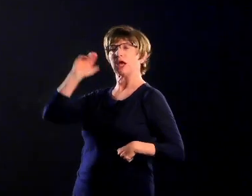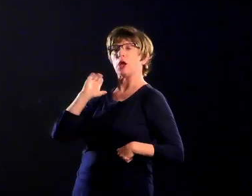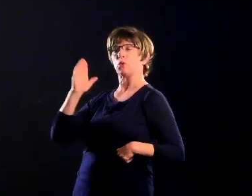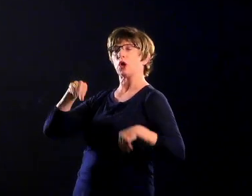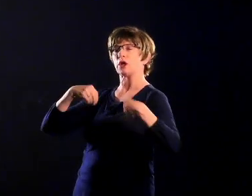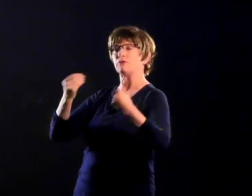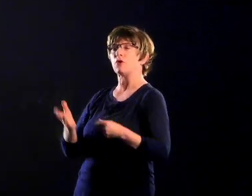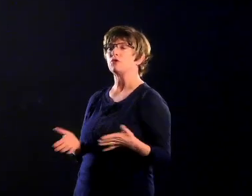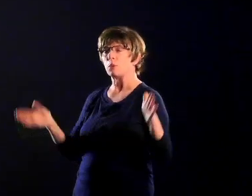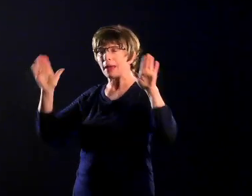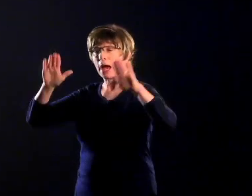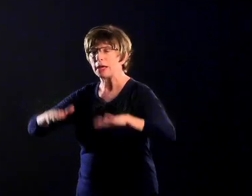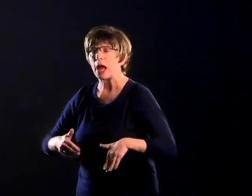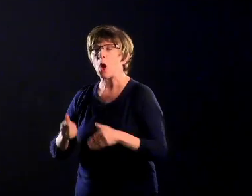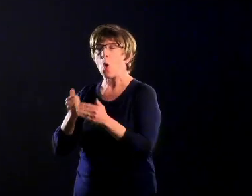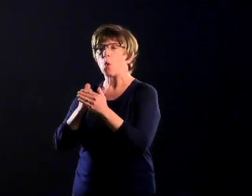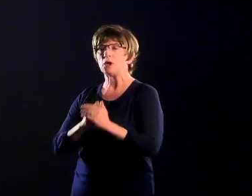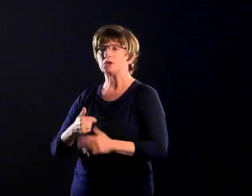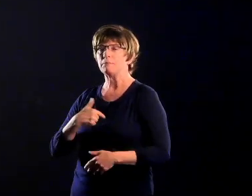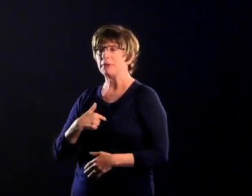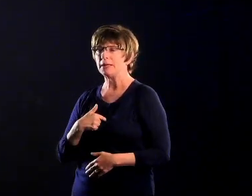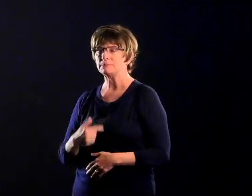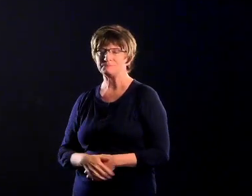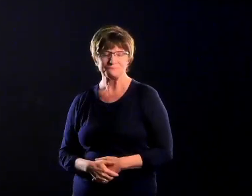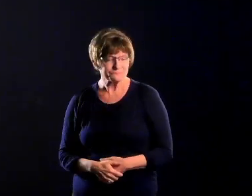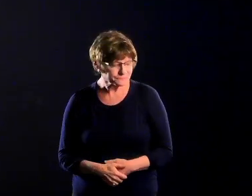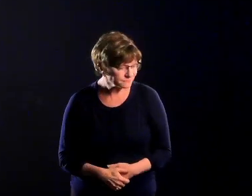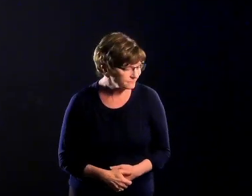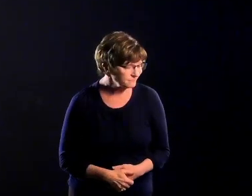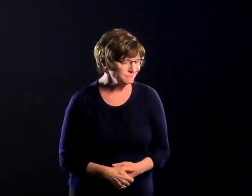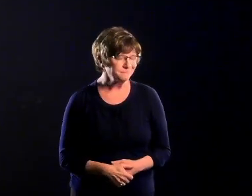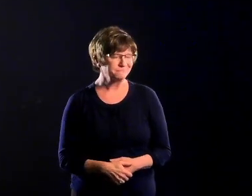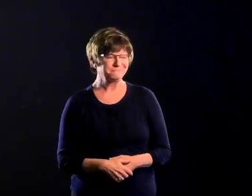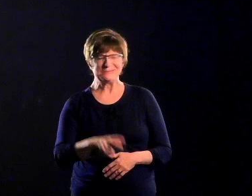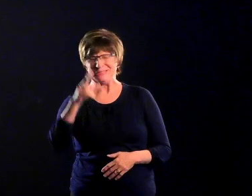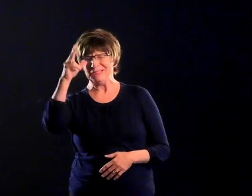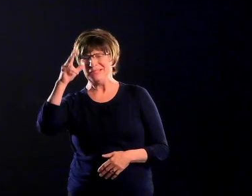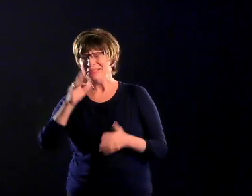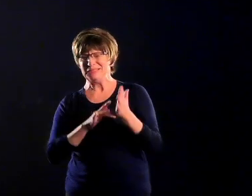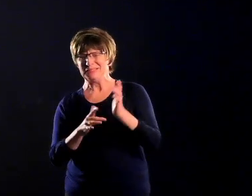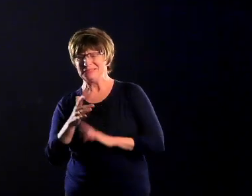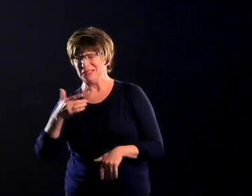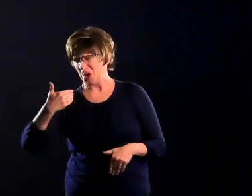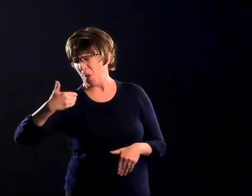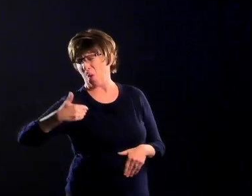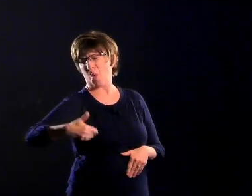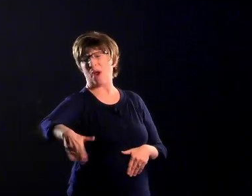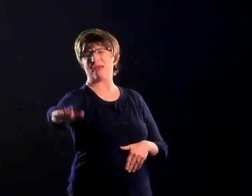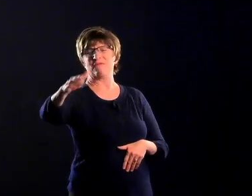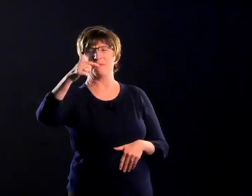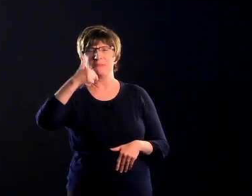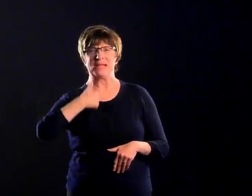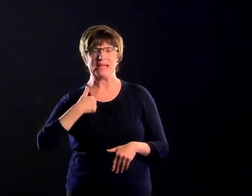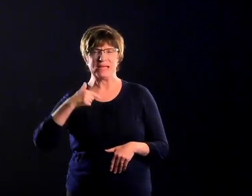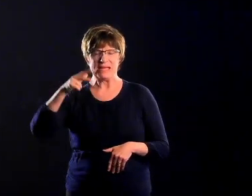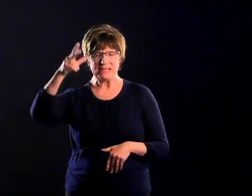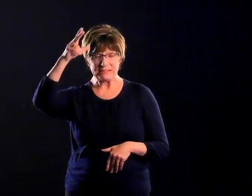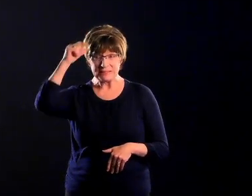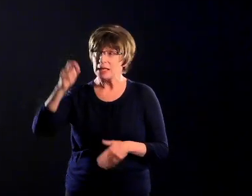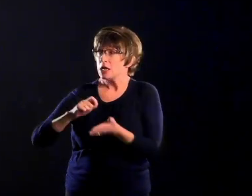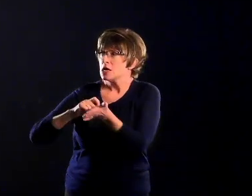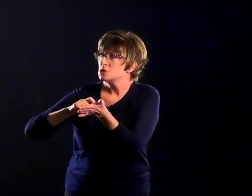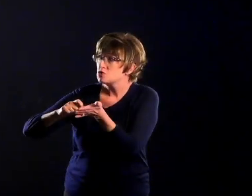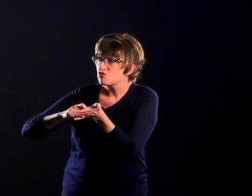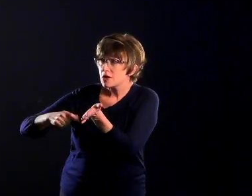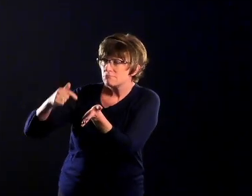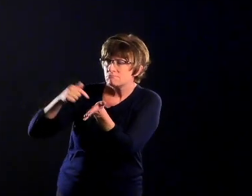me. Jesus said to him, away from me, Satan, for it is written, worship the Lord your